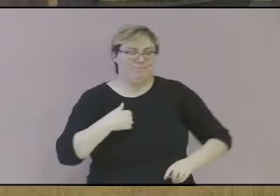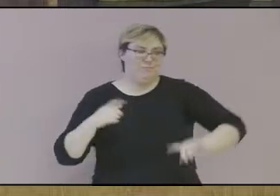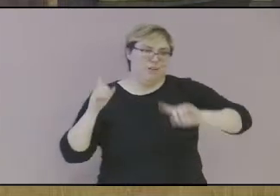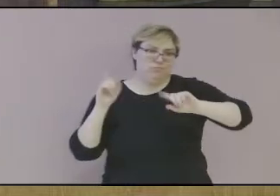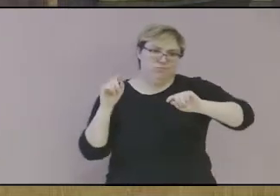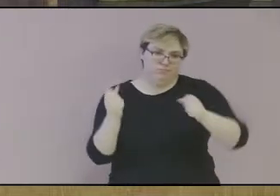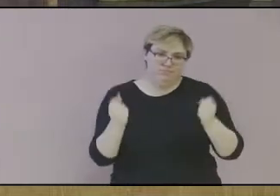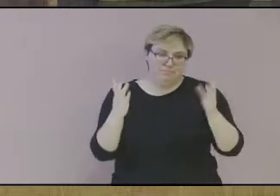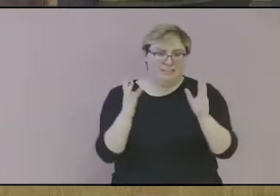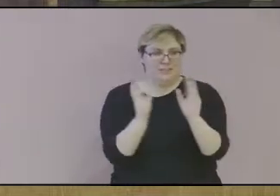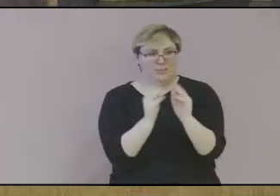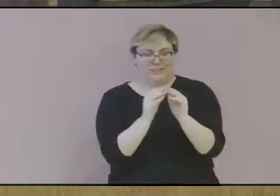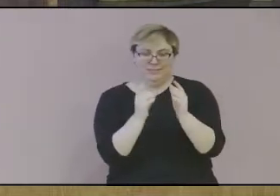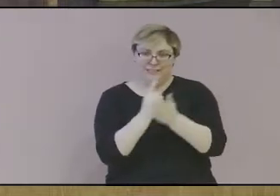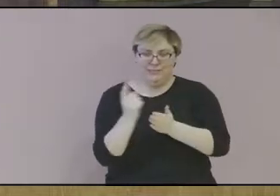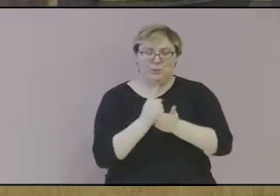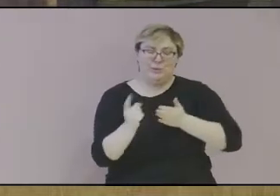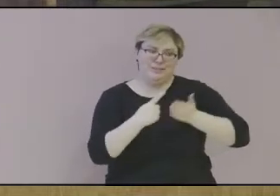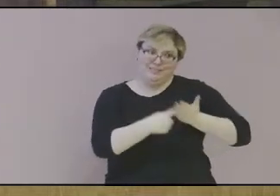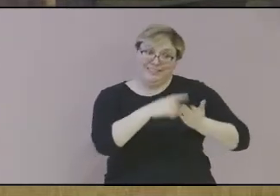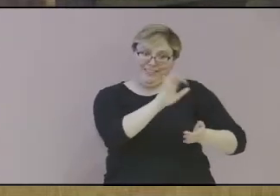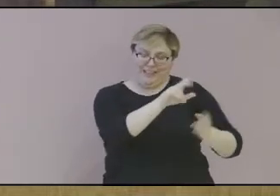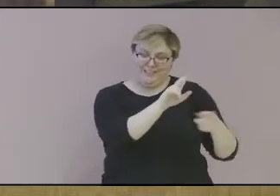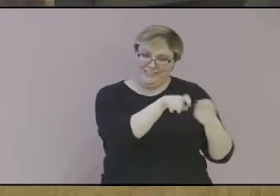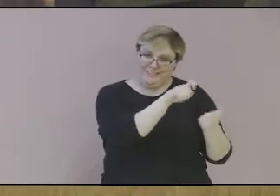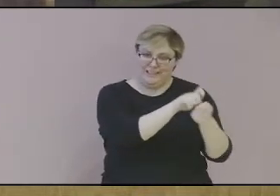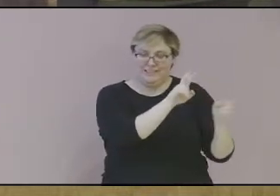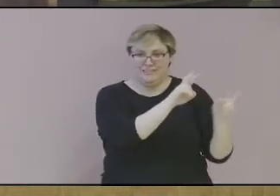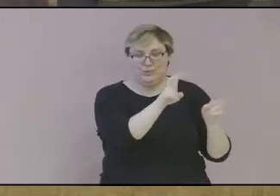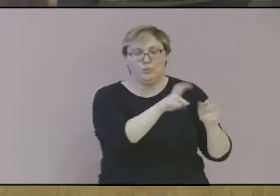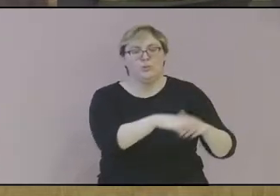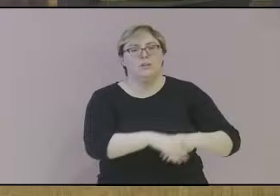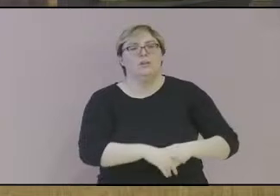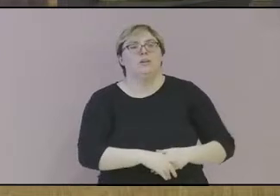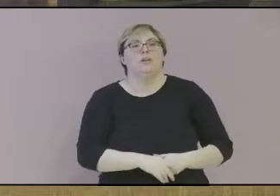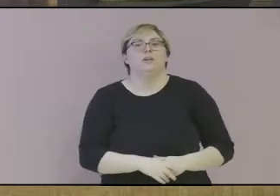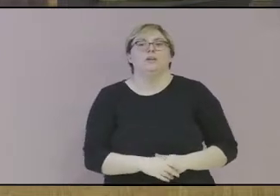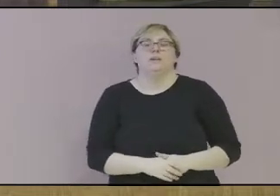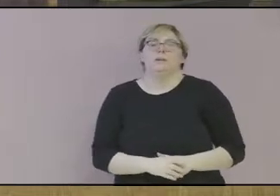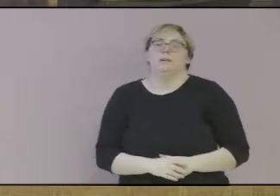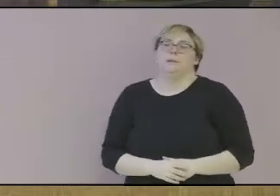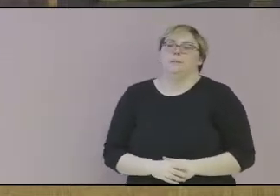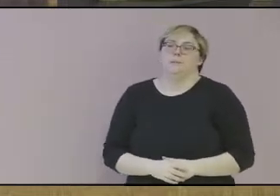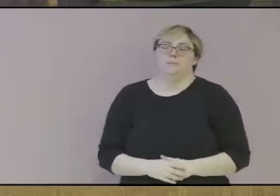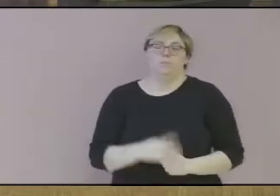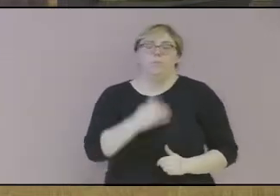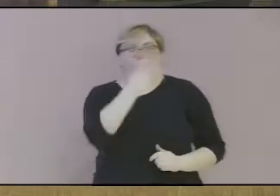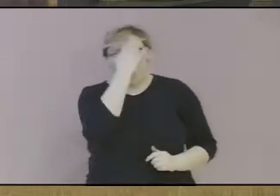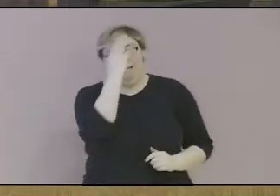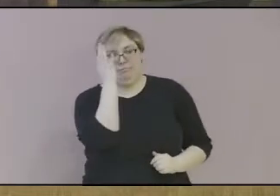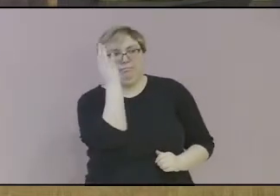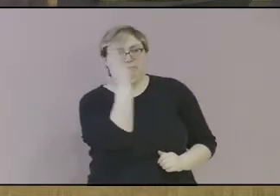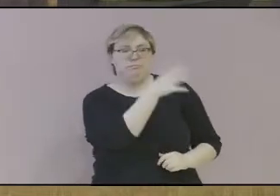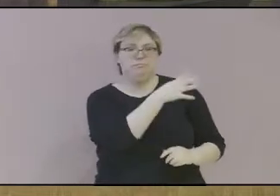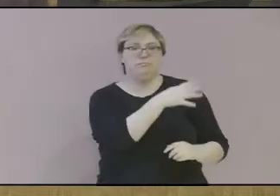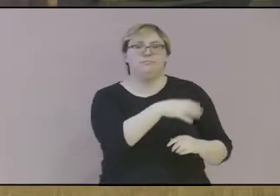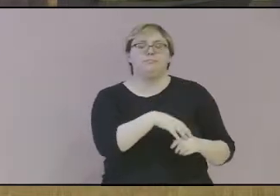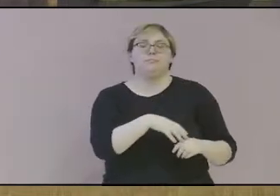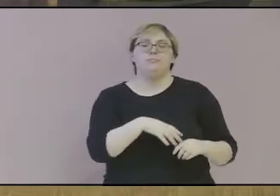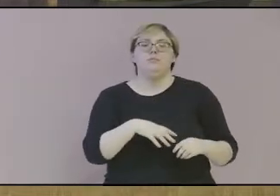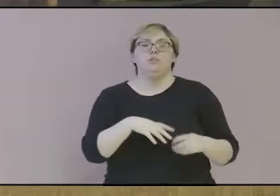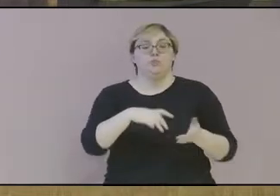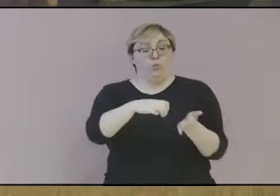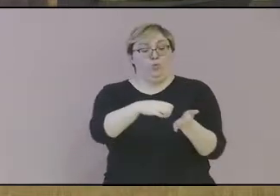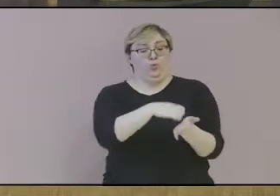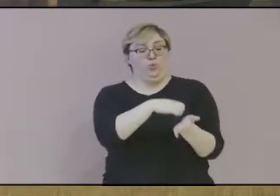the first part of your question, I want to say, as a slight aside, but I think one that will interest this group, New York's Manhattan is